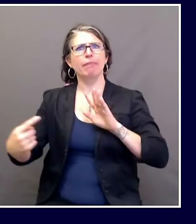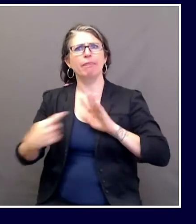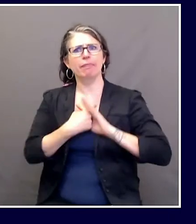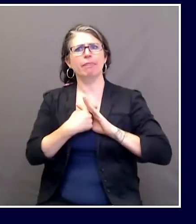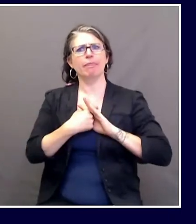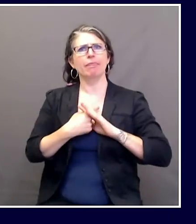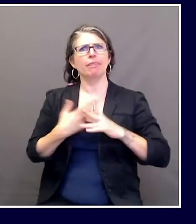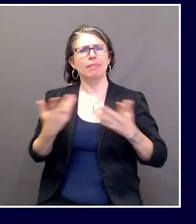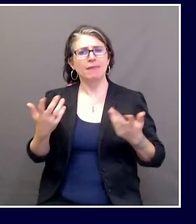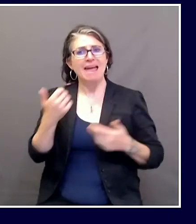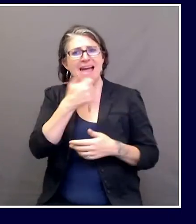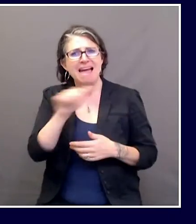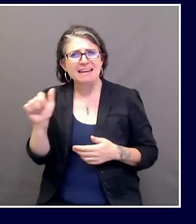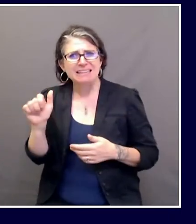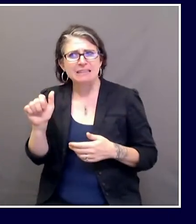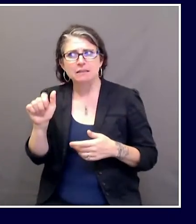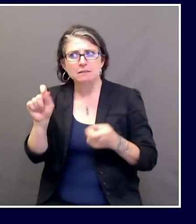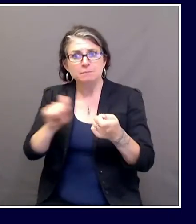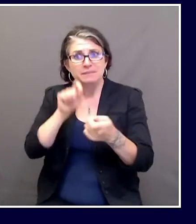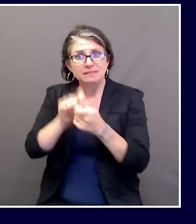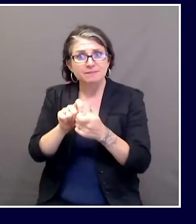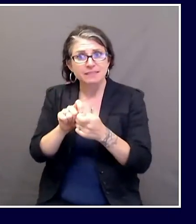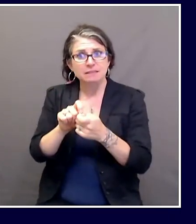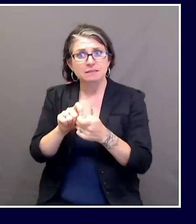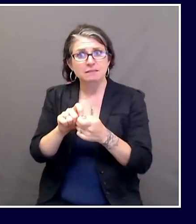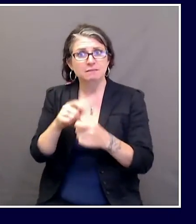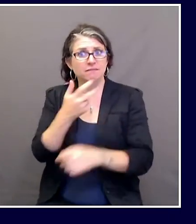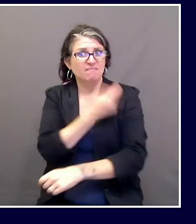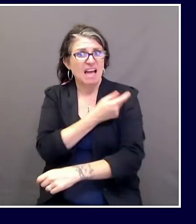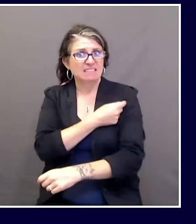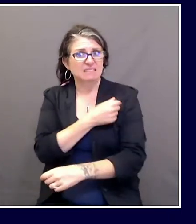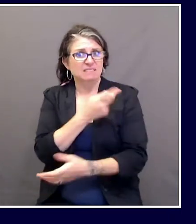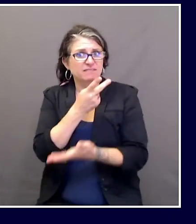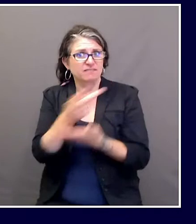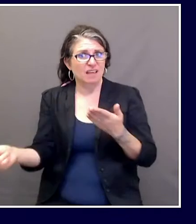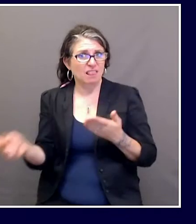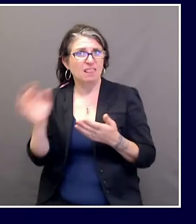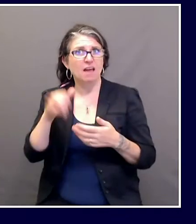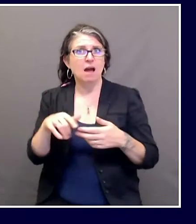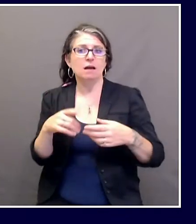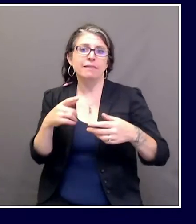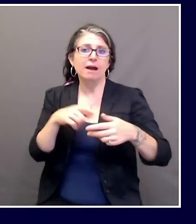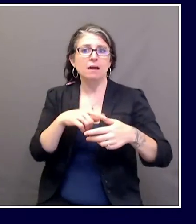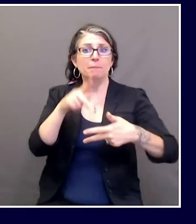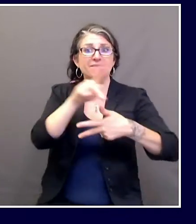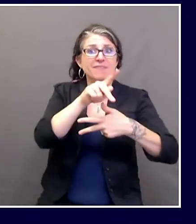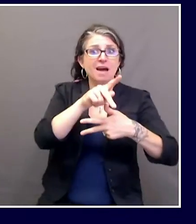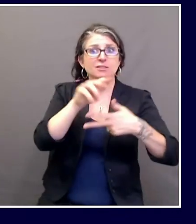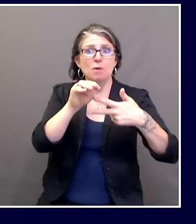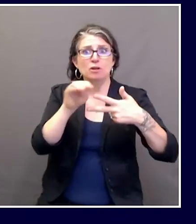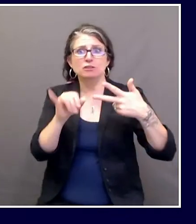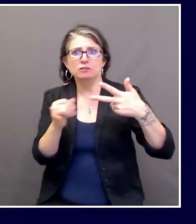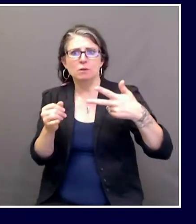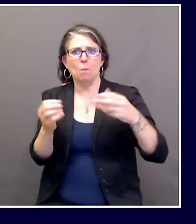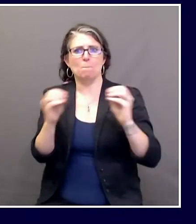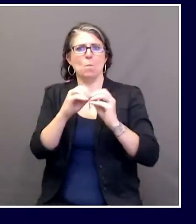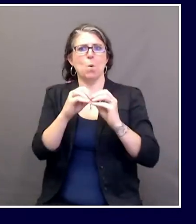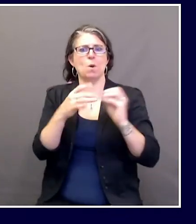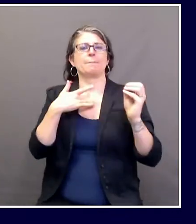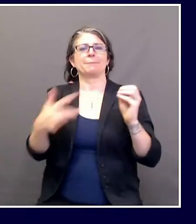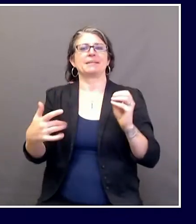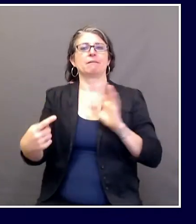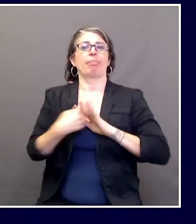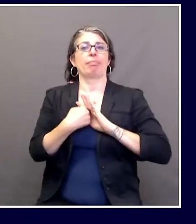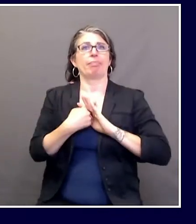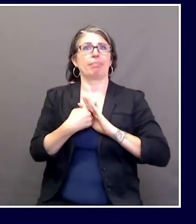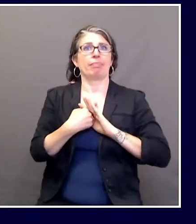place, either on a state or federal level, a website they can go to and see a breakdown of breakthrough cases